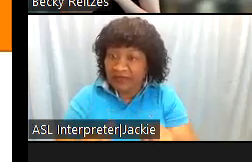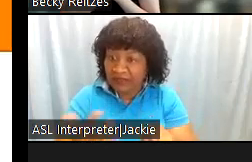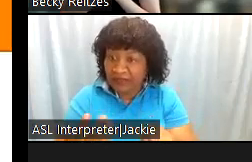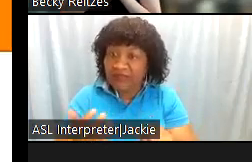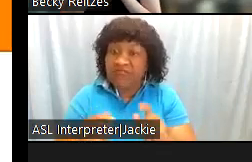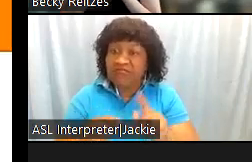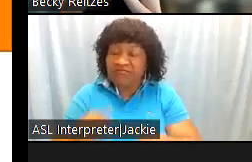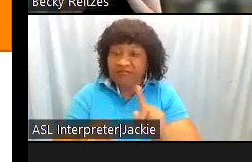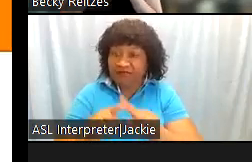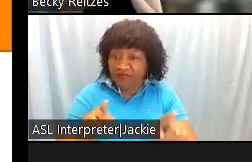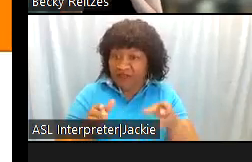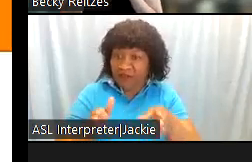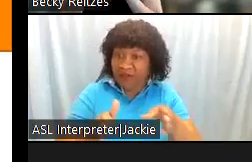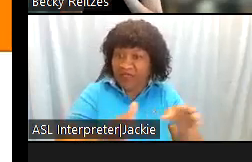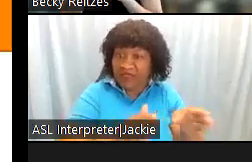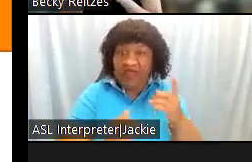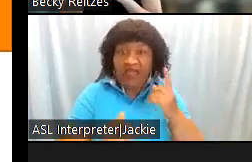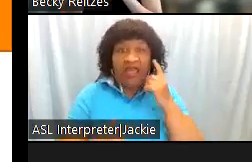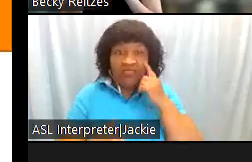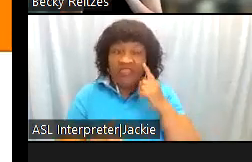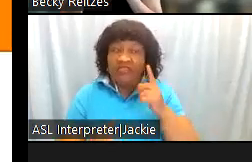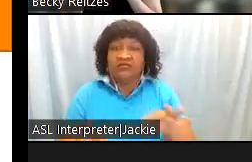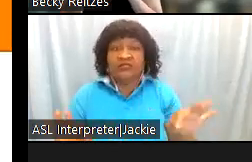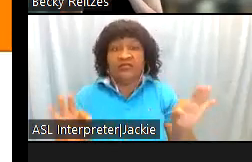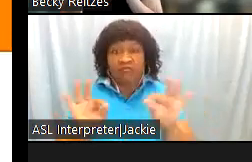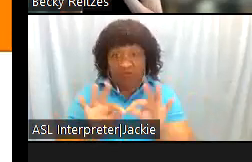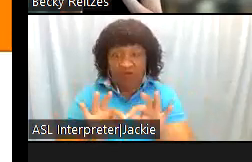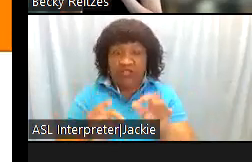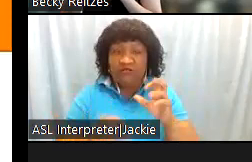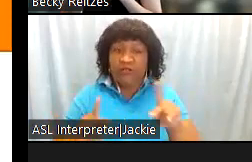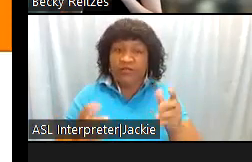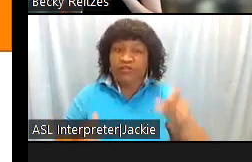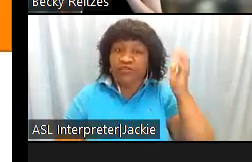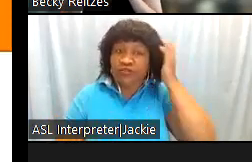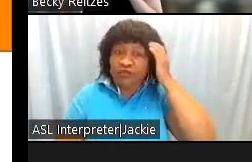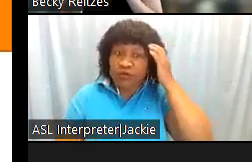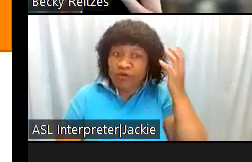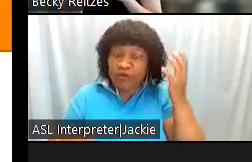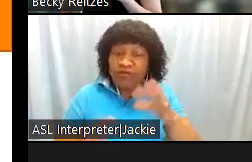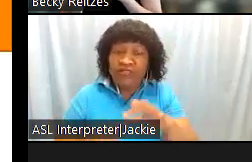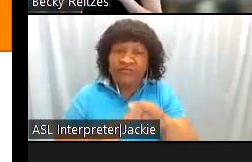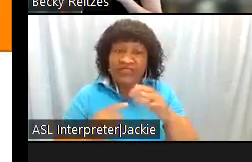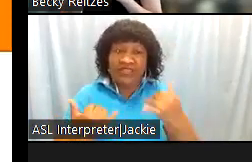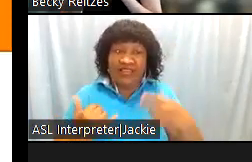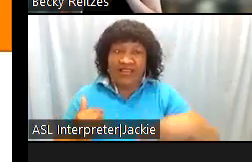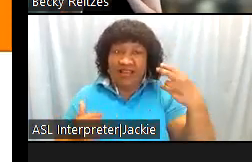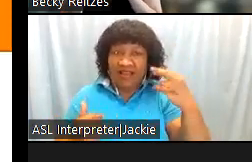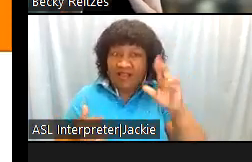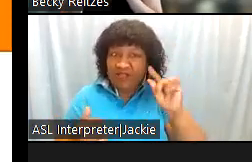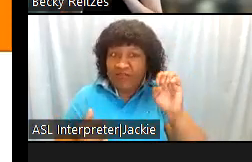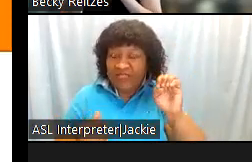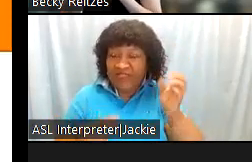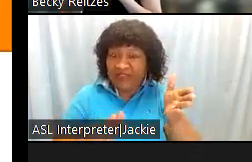ways. I think it's super important for folks to know, especially given the high rate of death